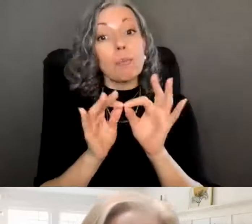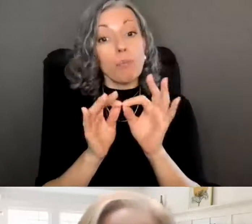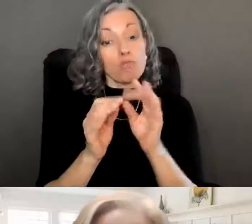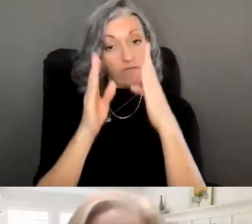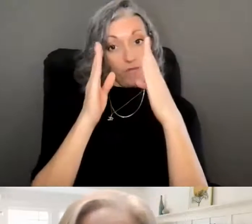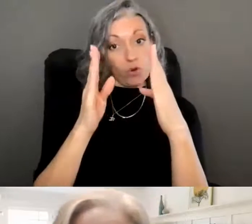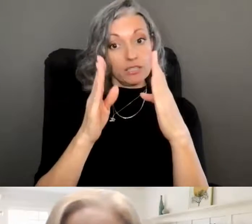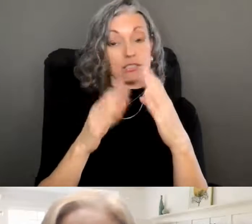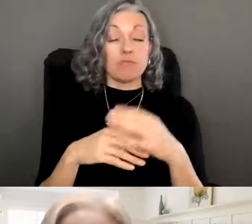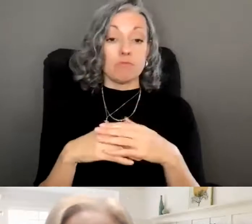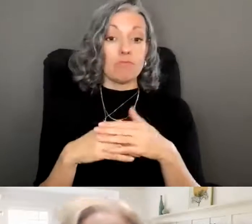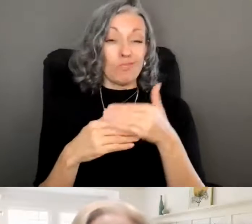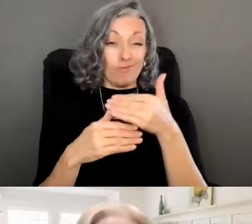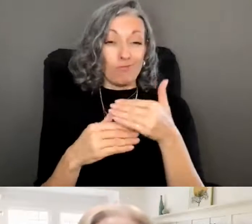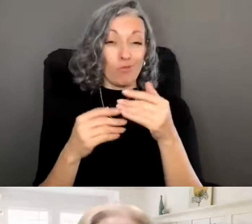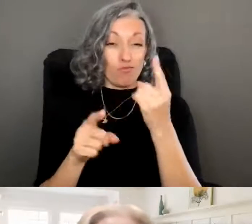direction.